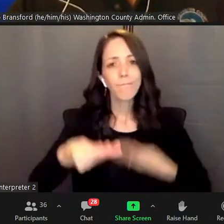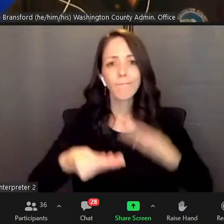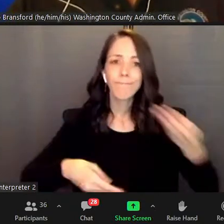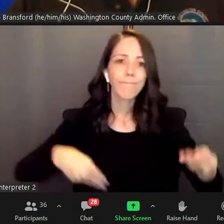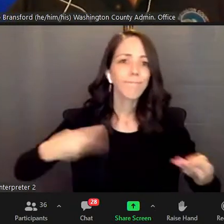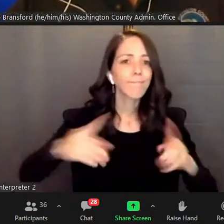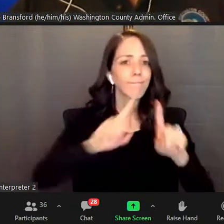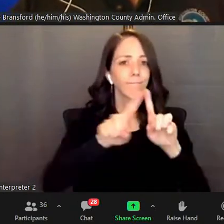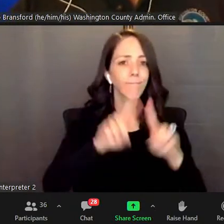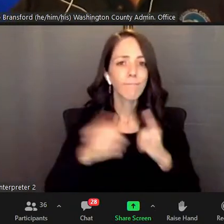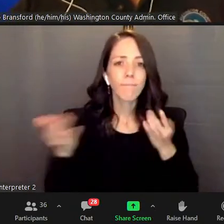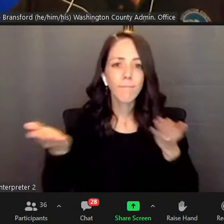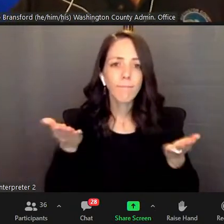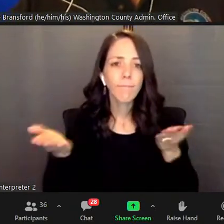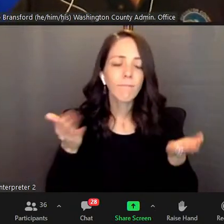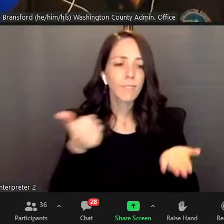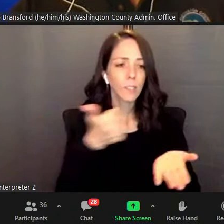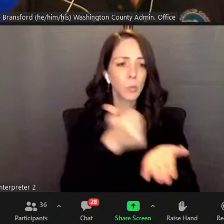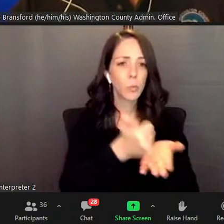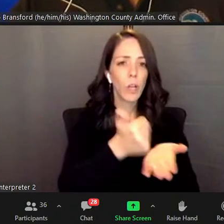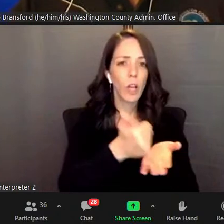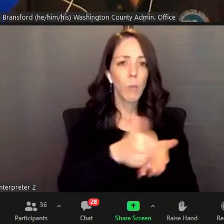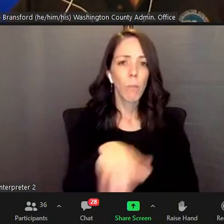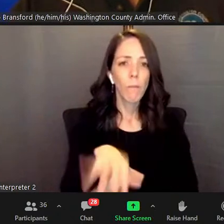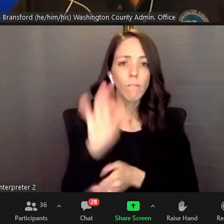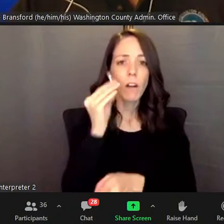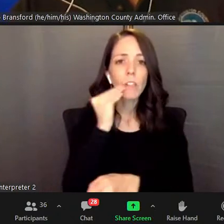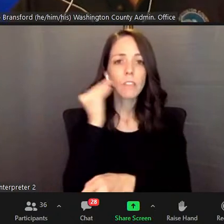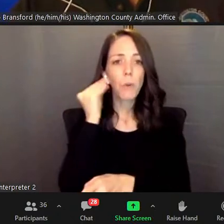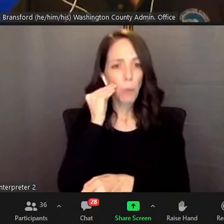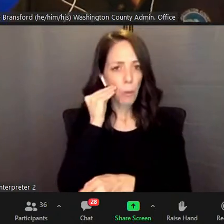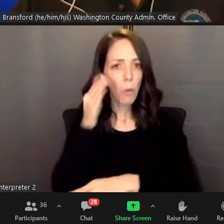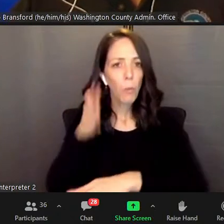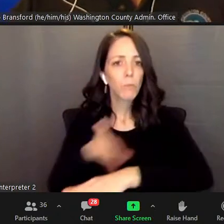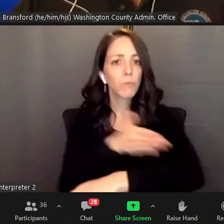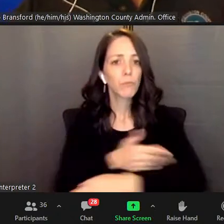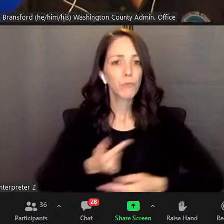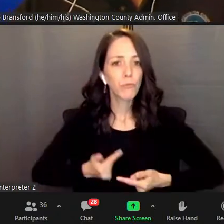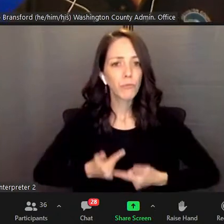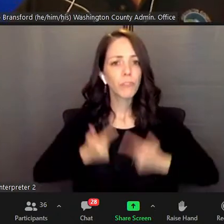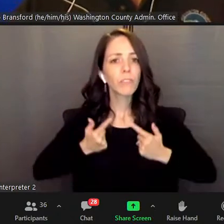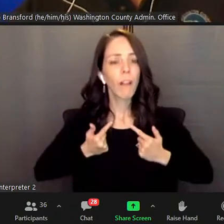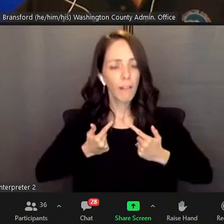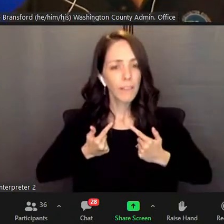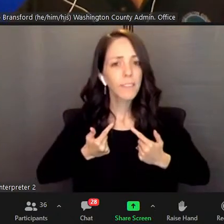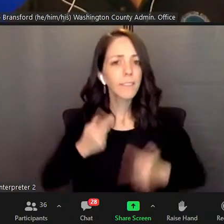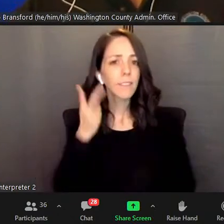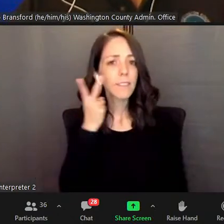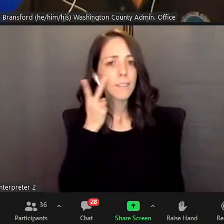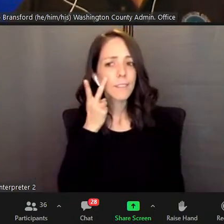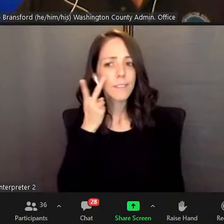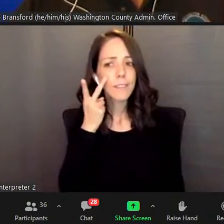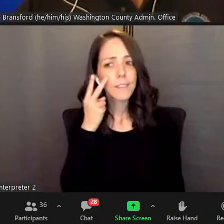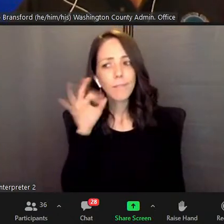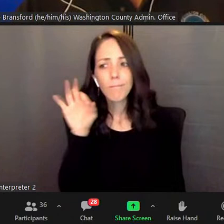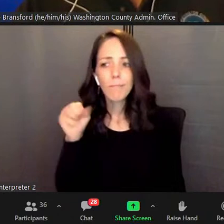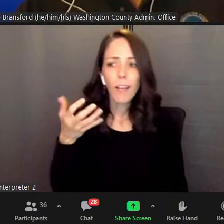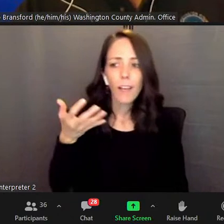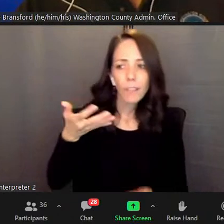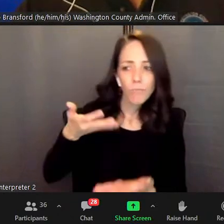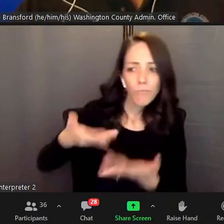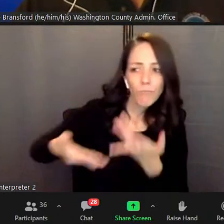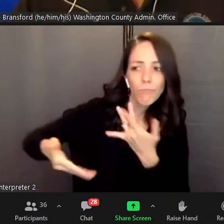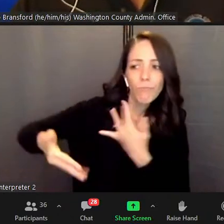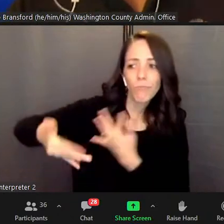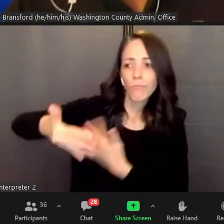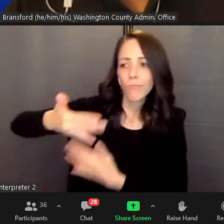to help them get out of the homeless situation that they are enduring and see if we can re-engage them back